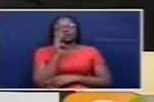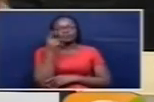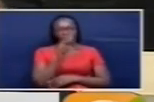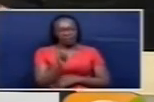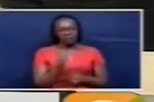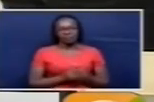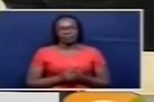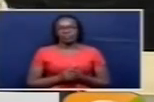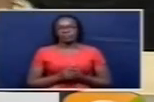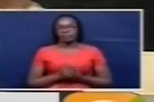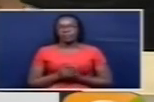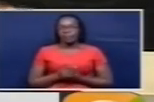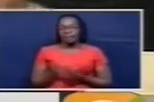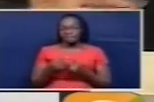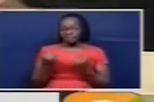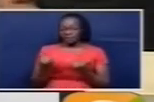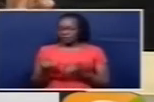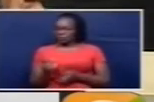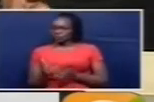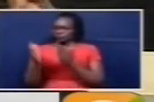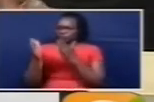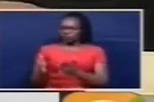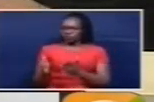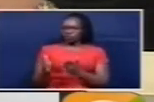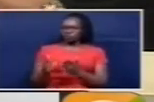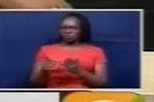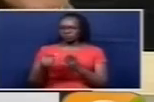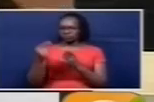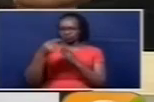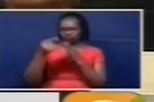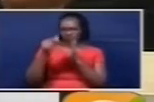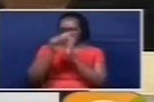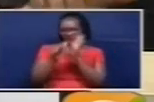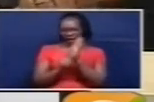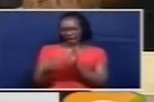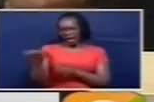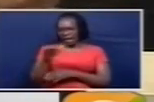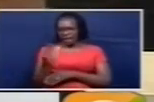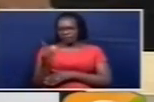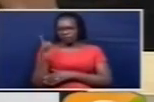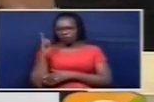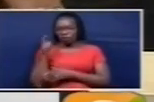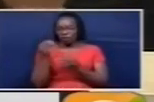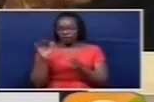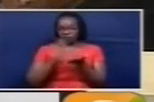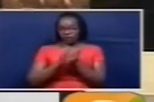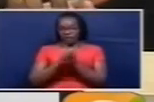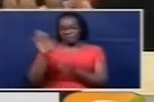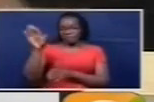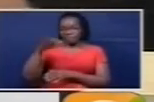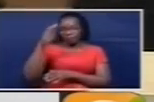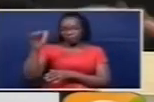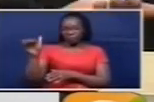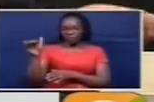in and on about what your respective agendas are in terms of legislation as members of parliament or aspiring members of